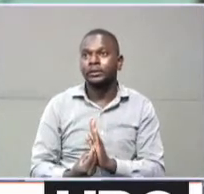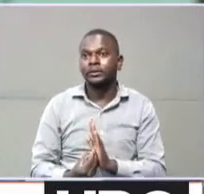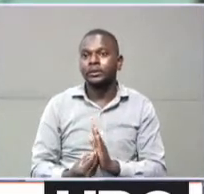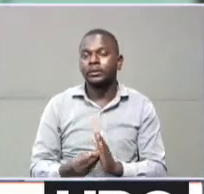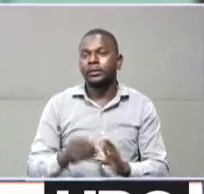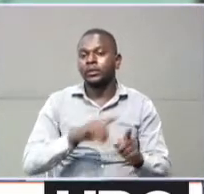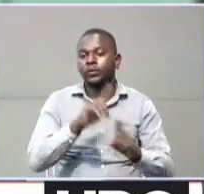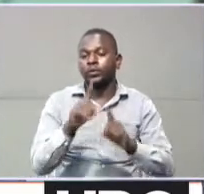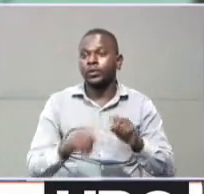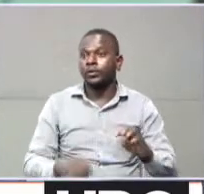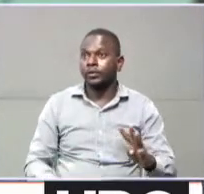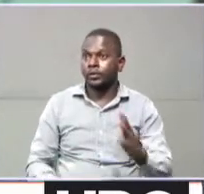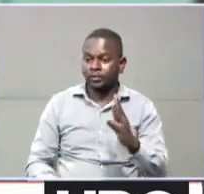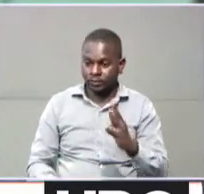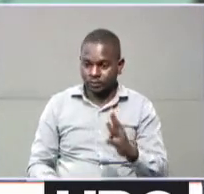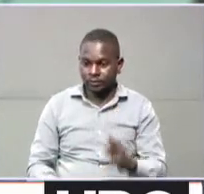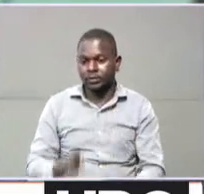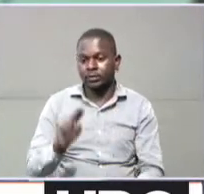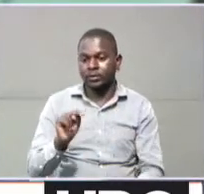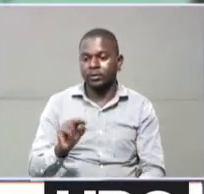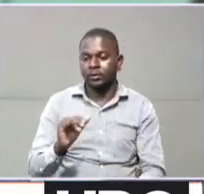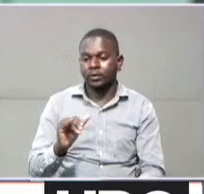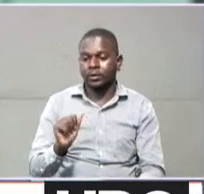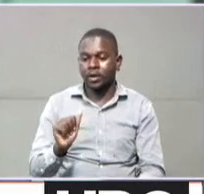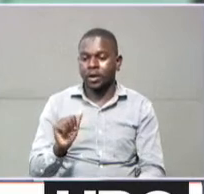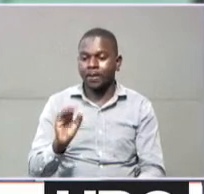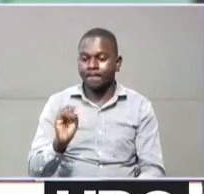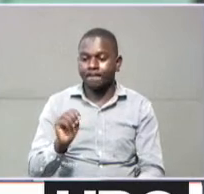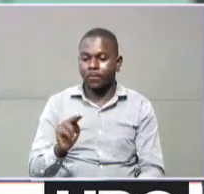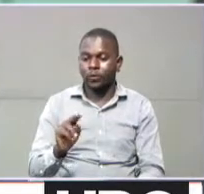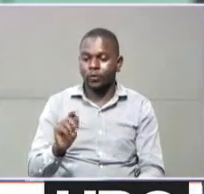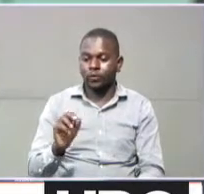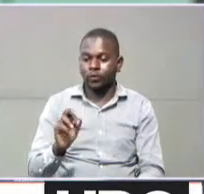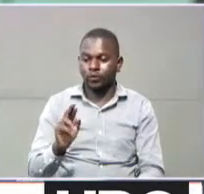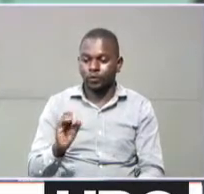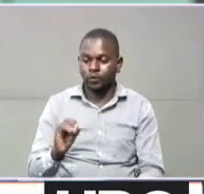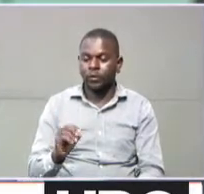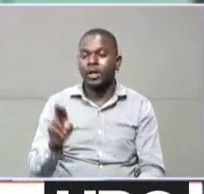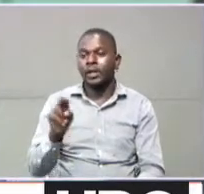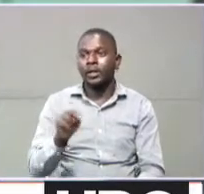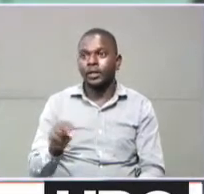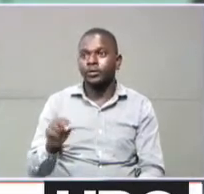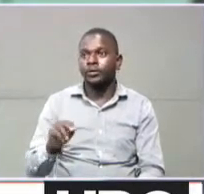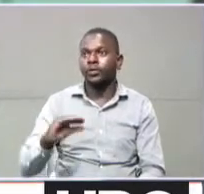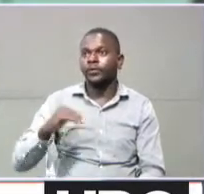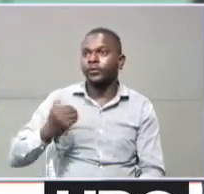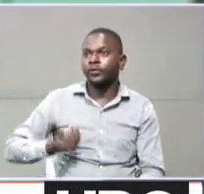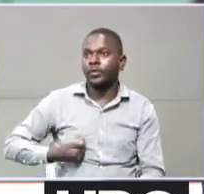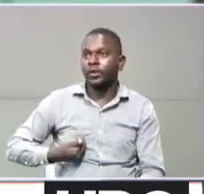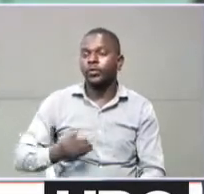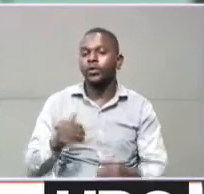question number four the honorable fiona national female youth representative